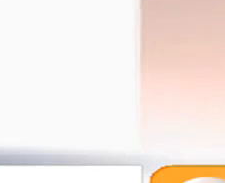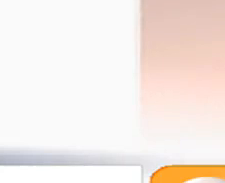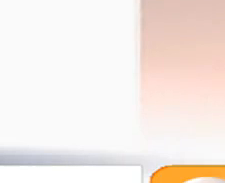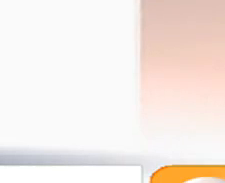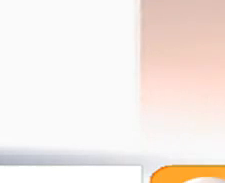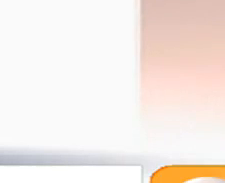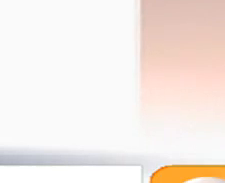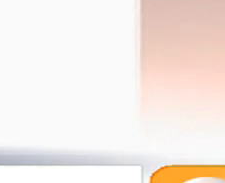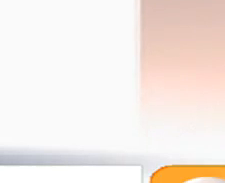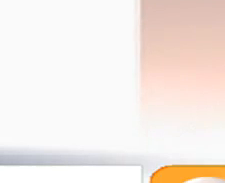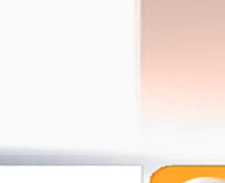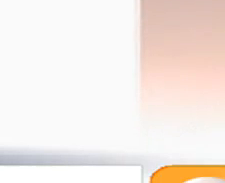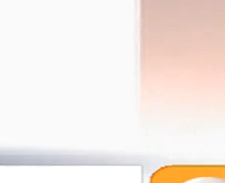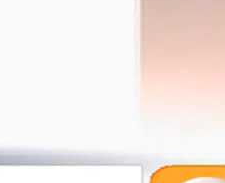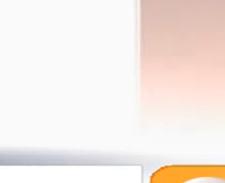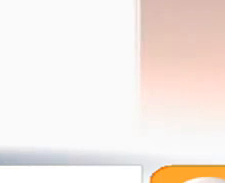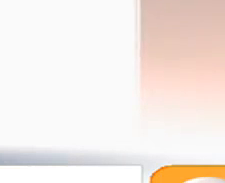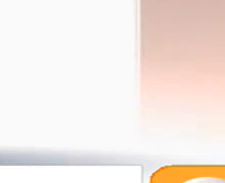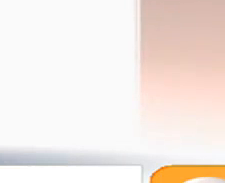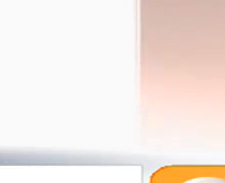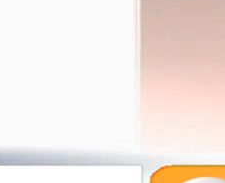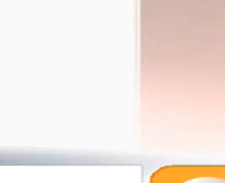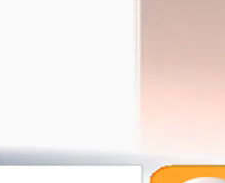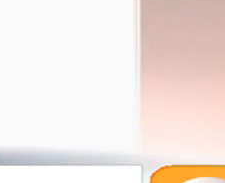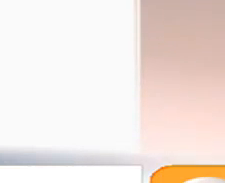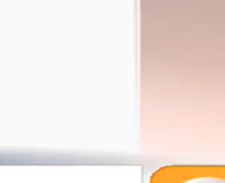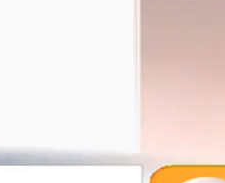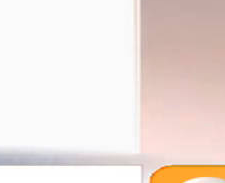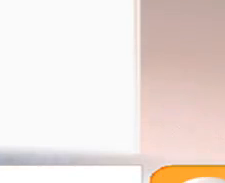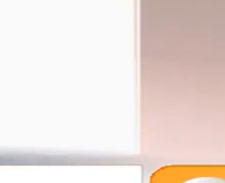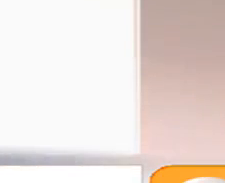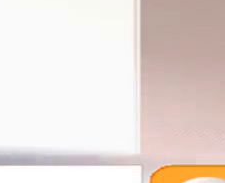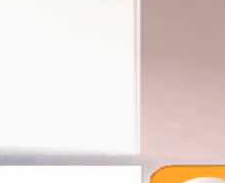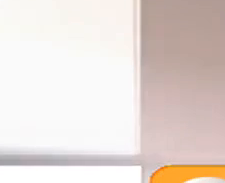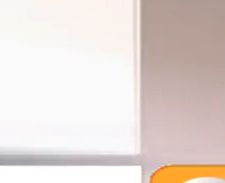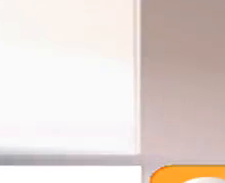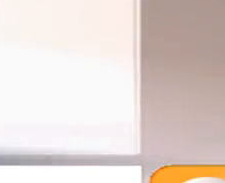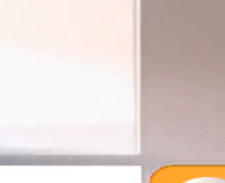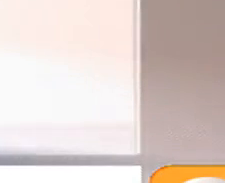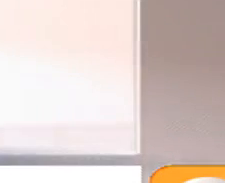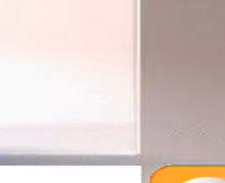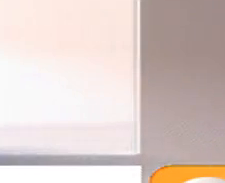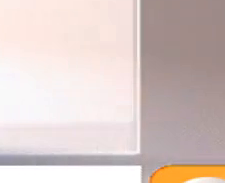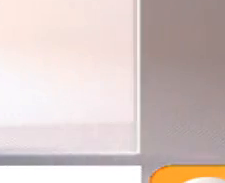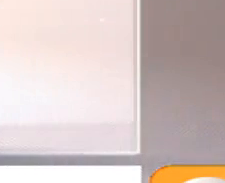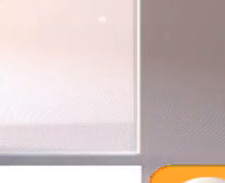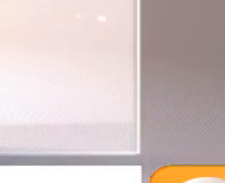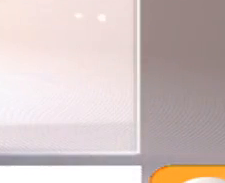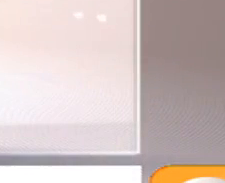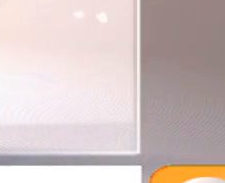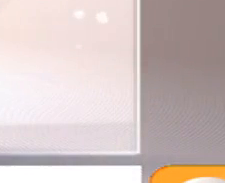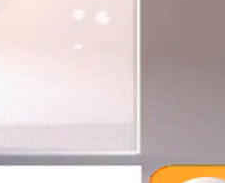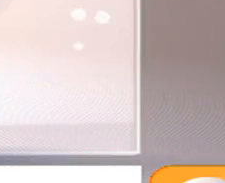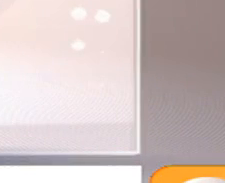I believe. Ask former CS Keter, what is his opinion about the adoption of solar technology in big consumers of power?